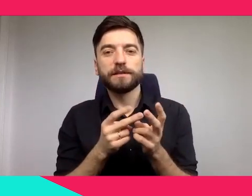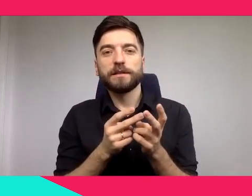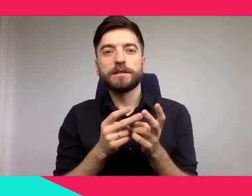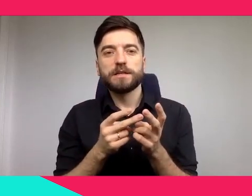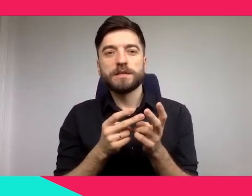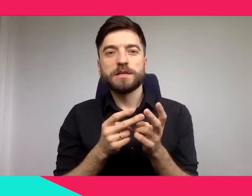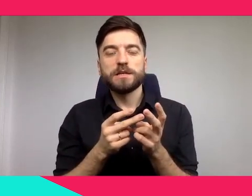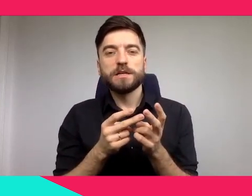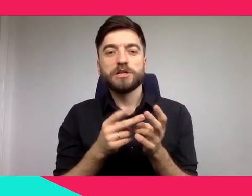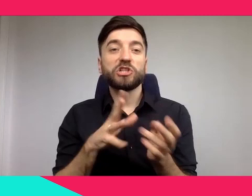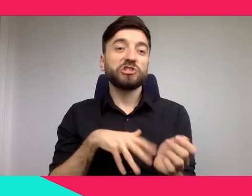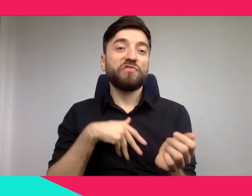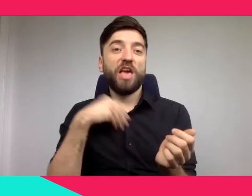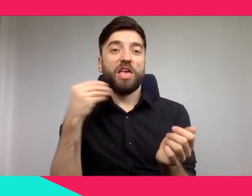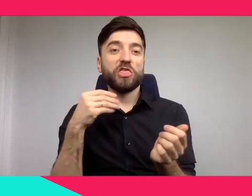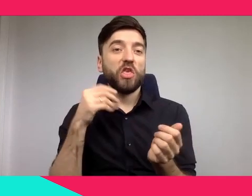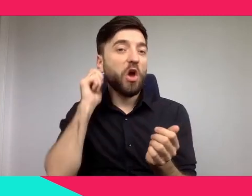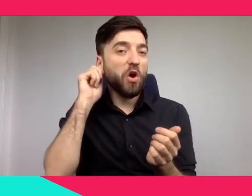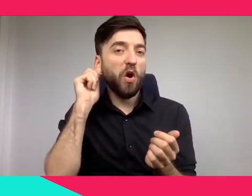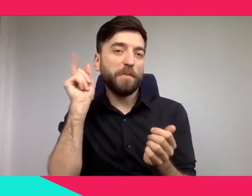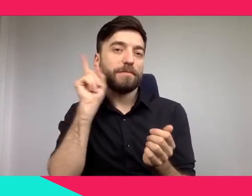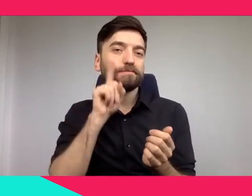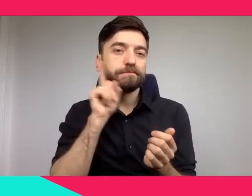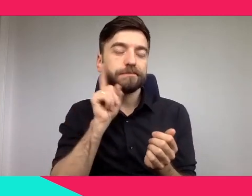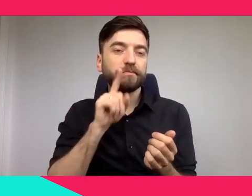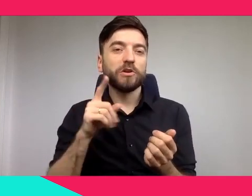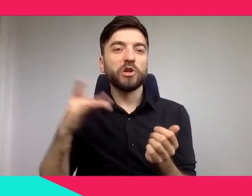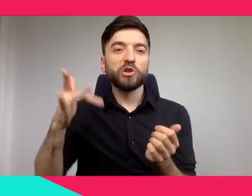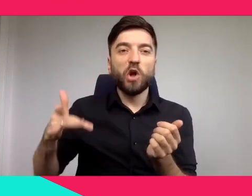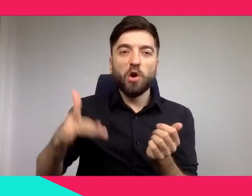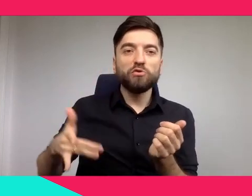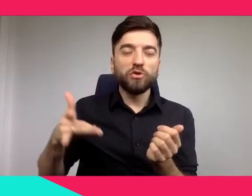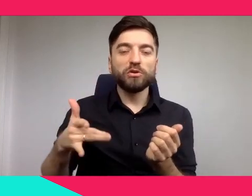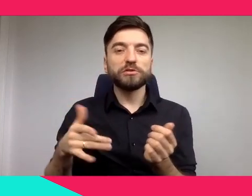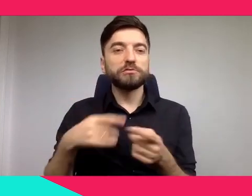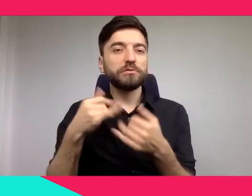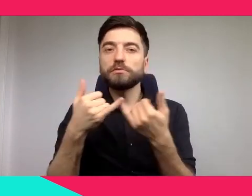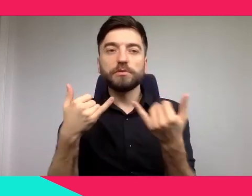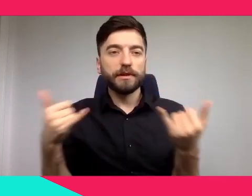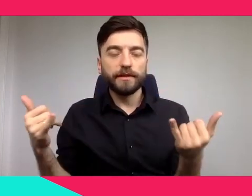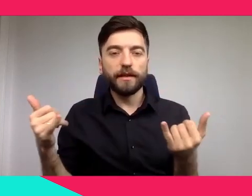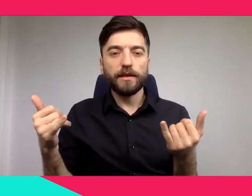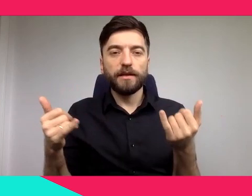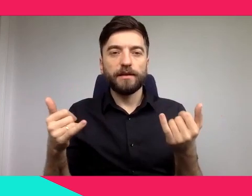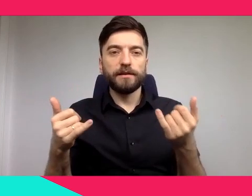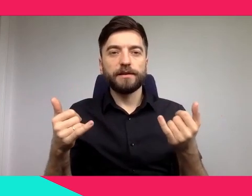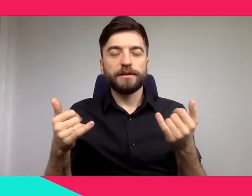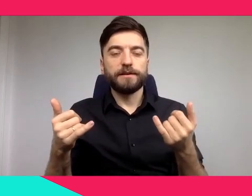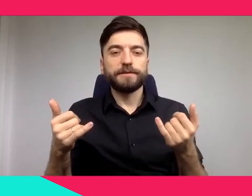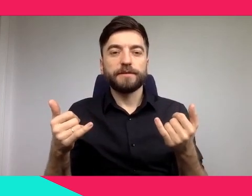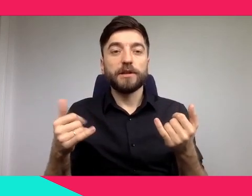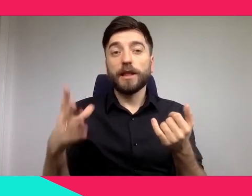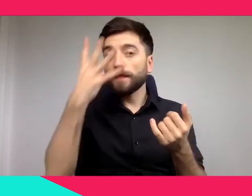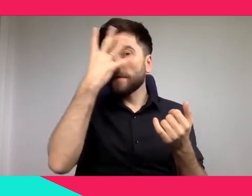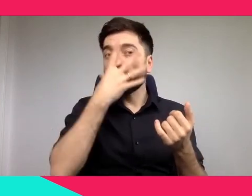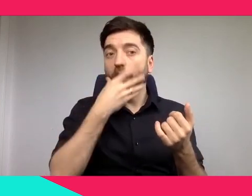all kinds of things that were in the images. But a lot of these faces are just part of a huge painting. So